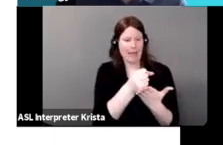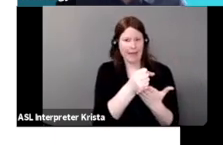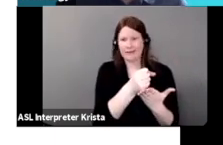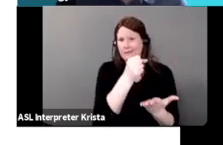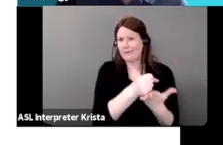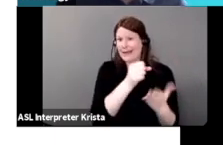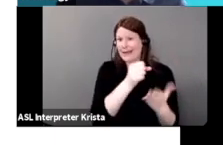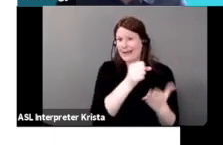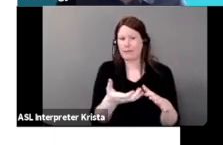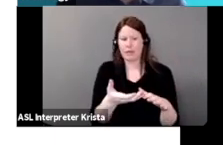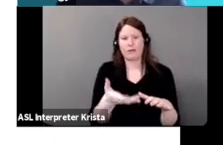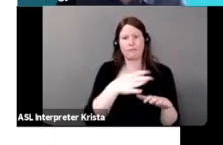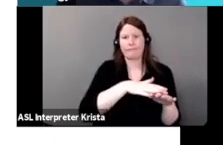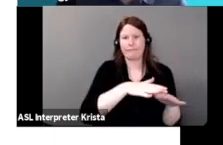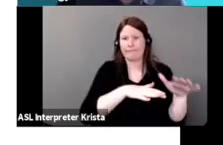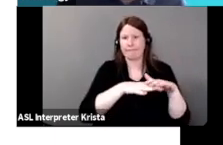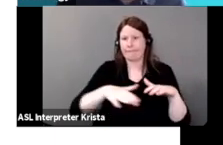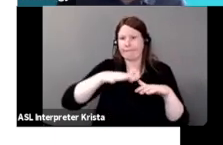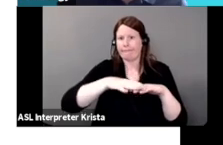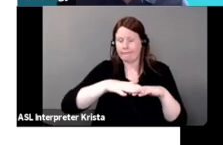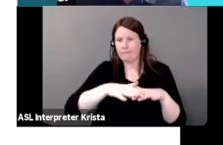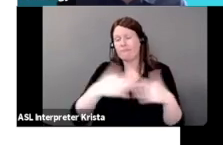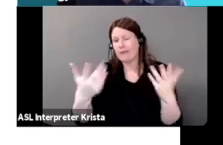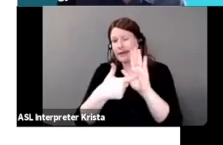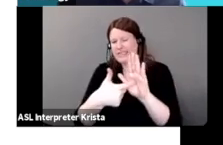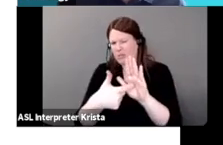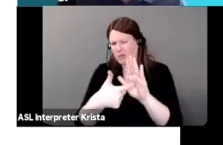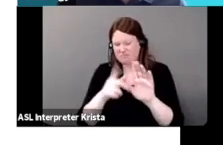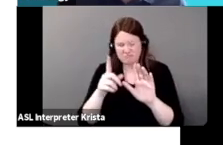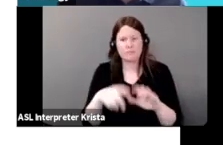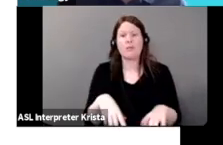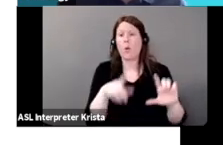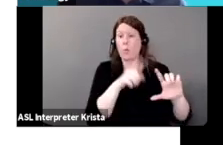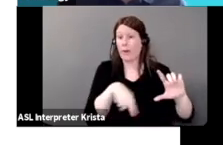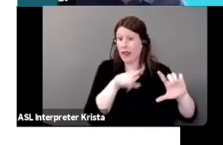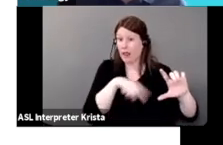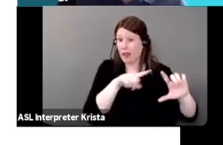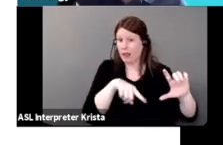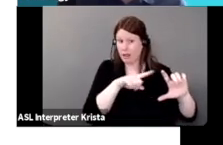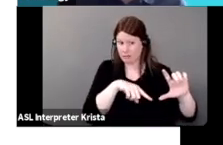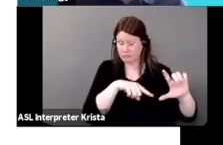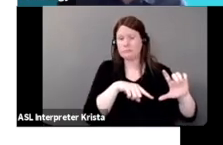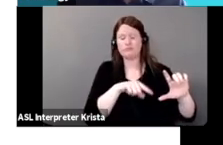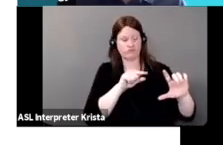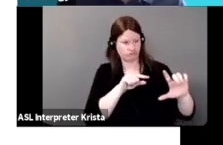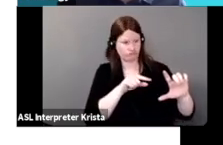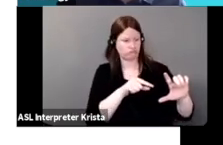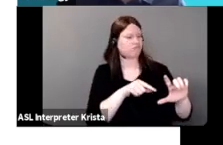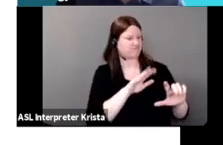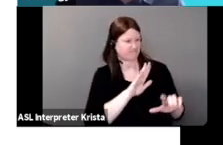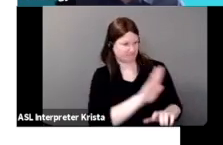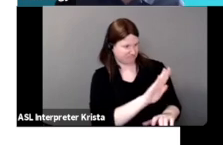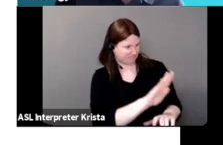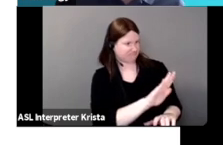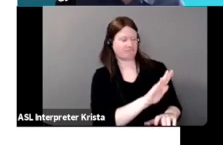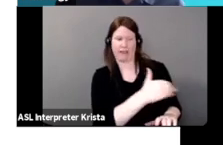for instance, if someone has a patent on the wheel and you have a patent on a way of improving the rim